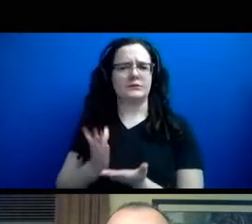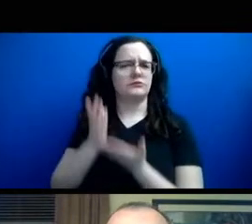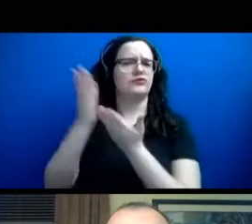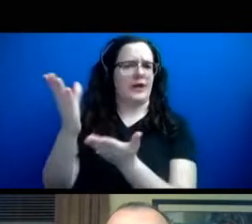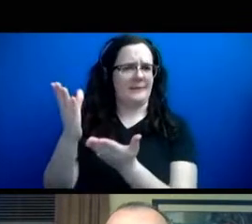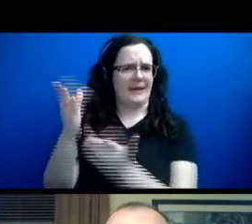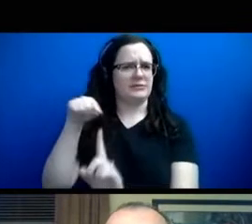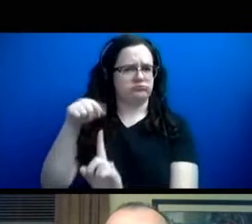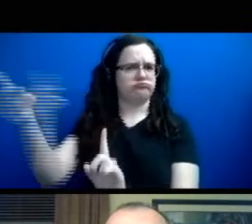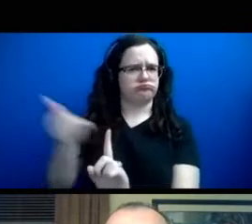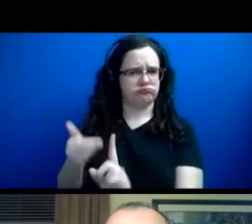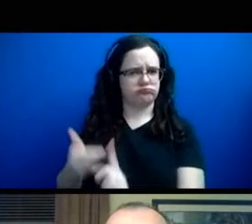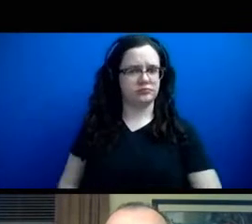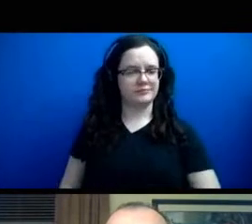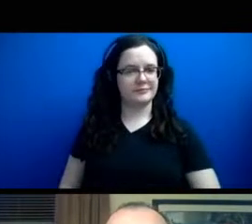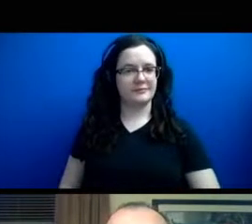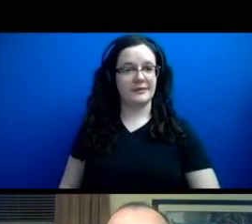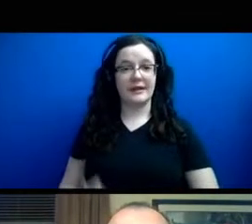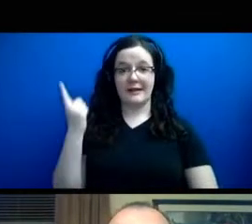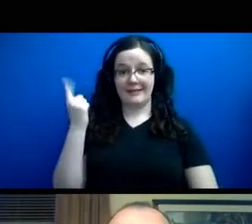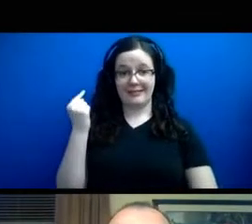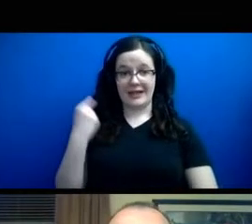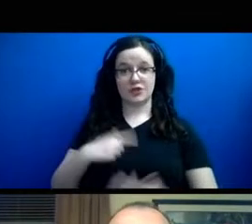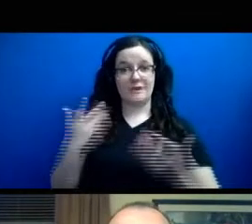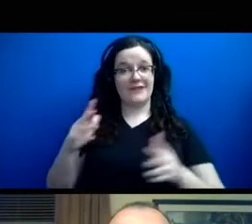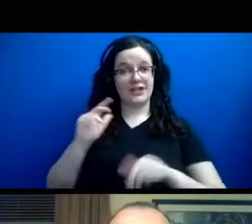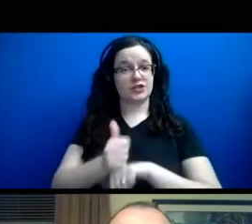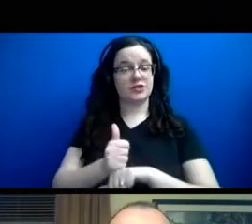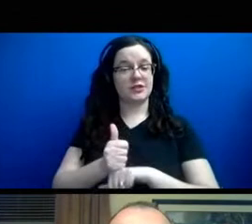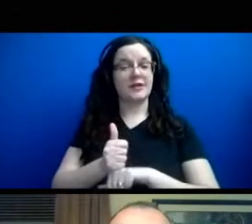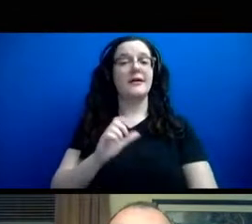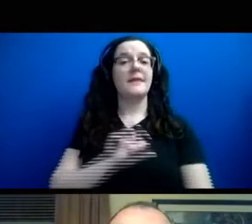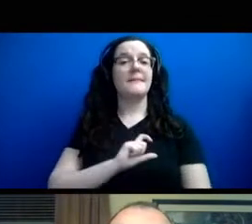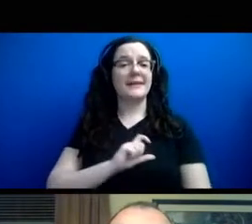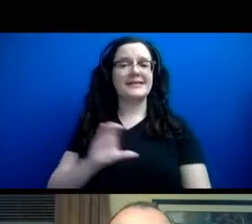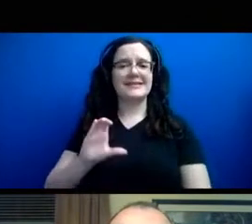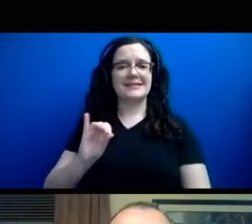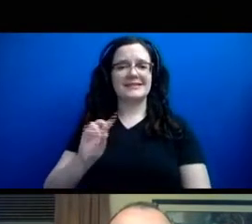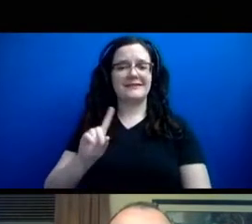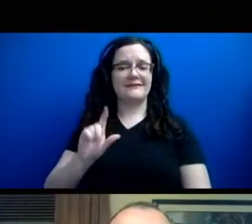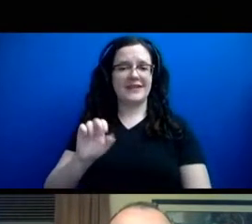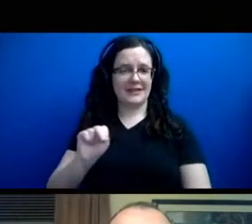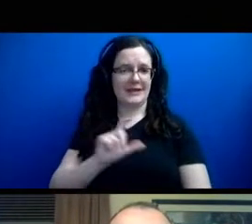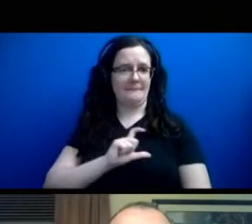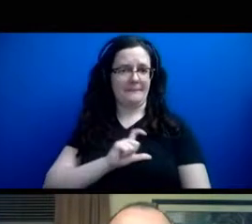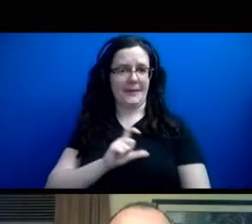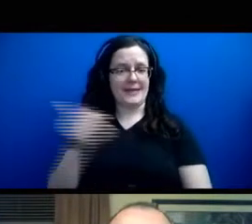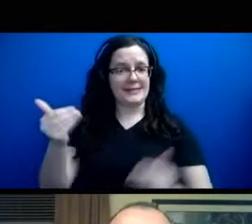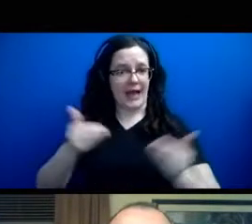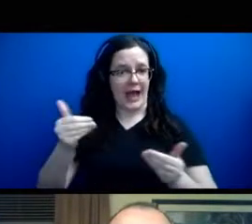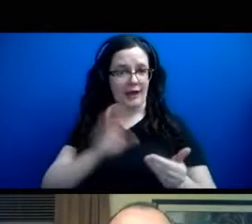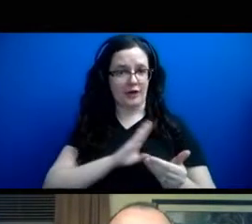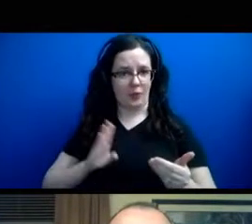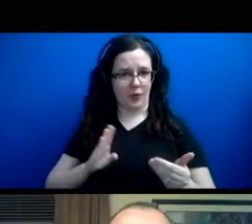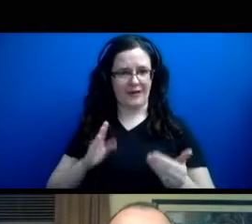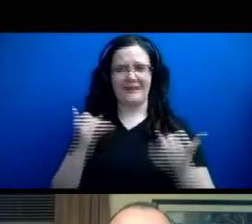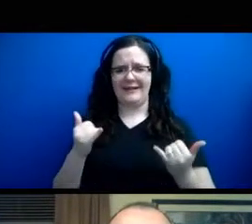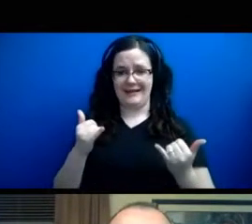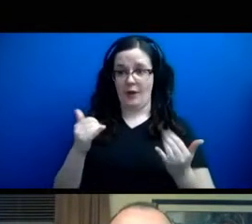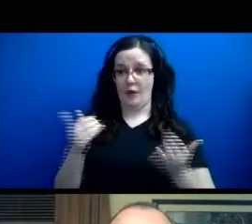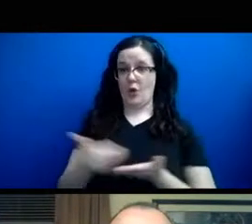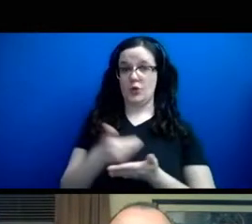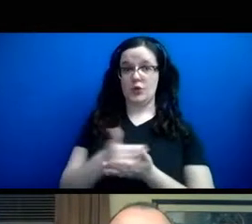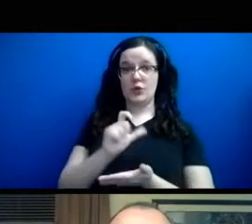Last year, we established the Civilian Police Hiring Board, which now interviews candidates for new police officer